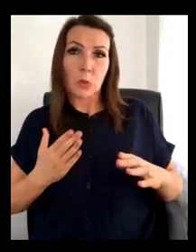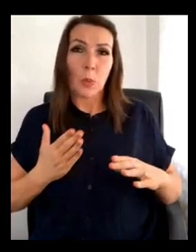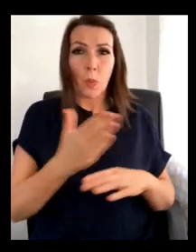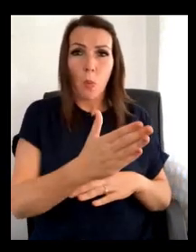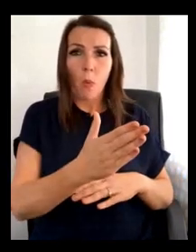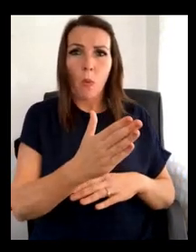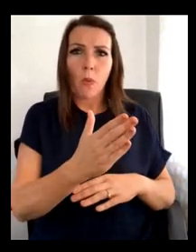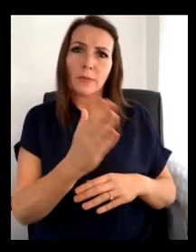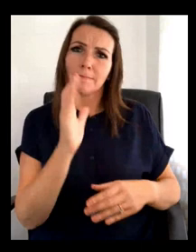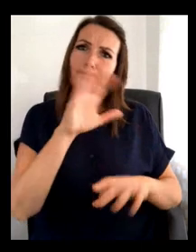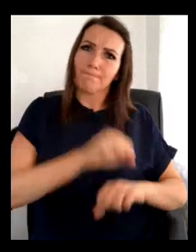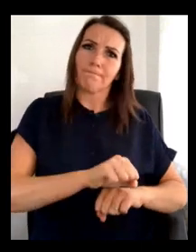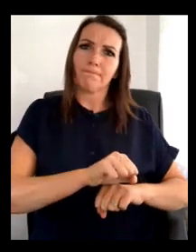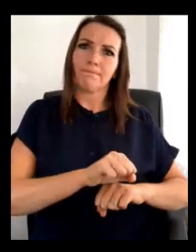them.